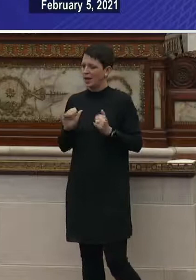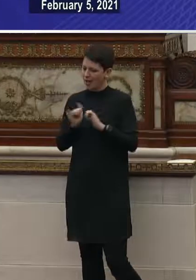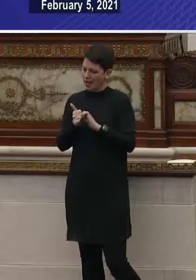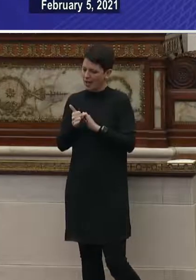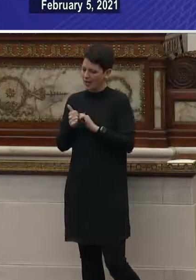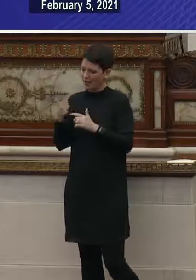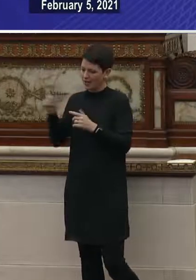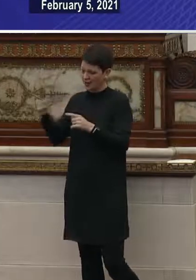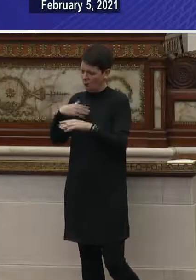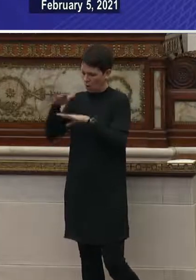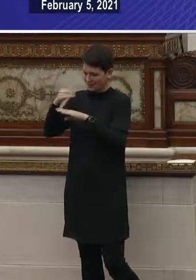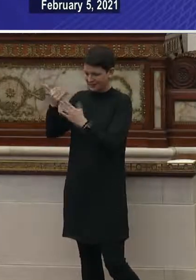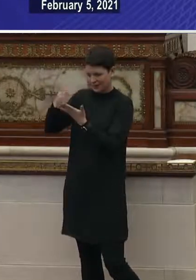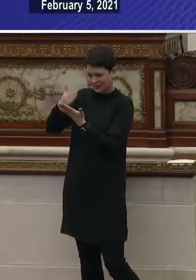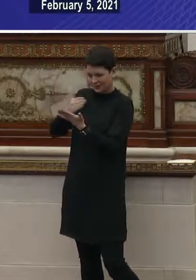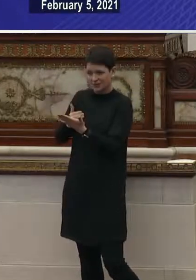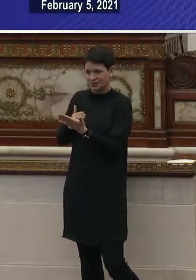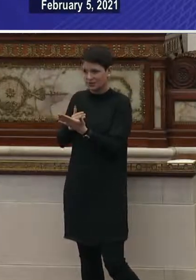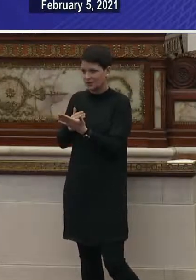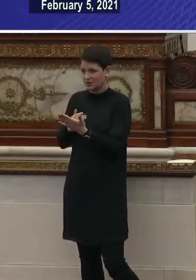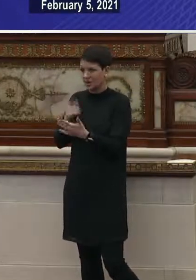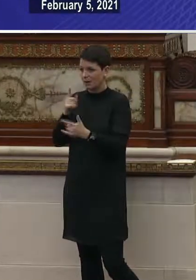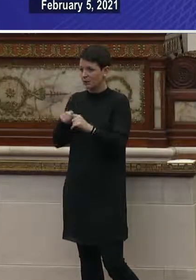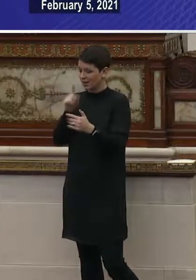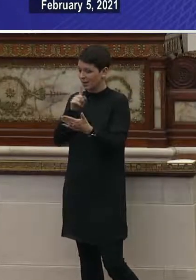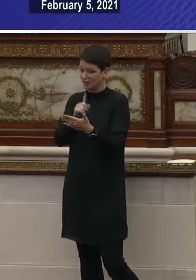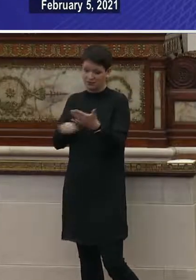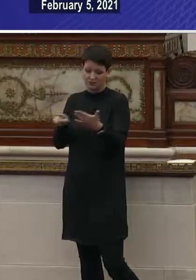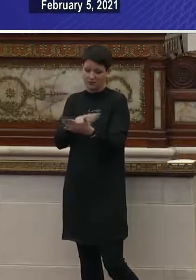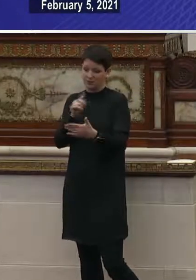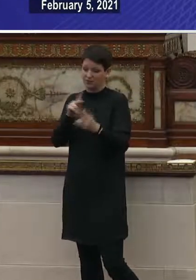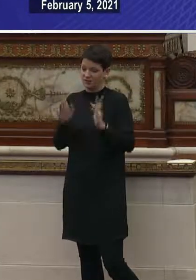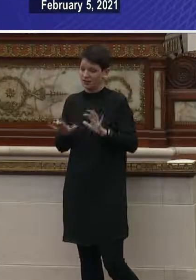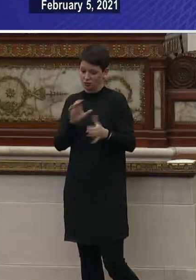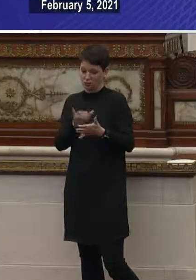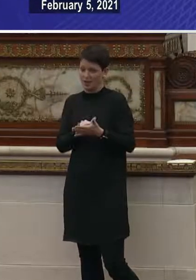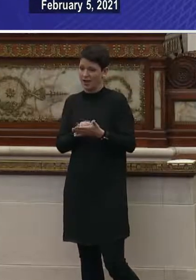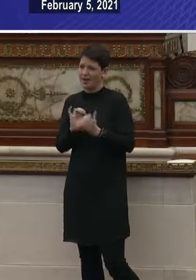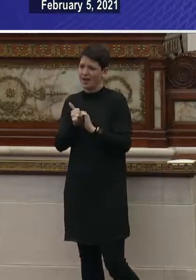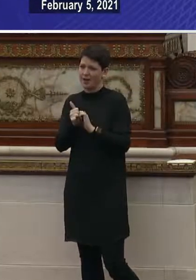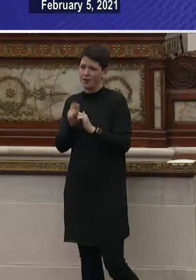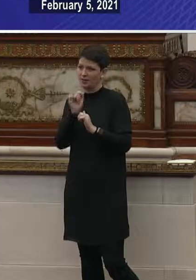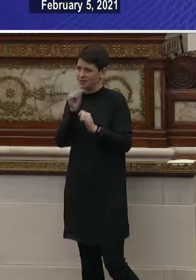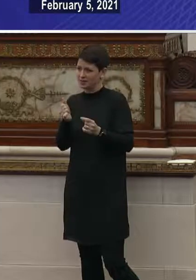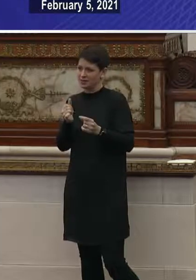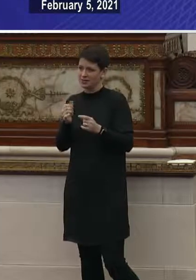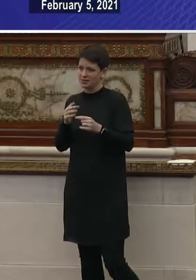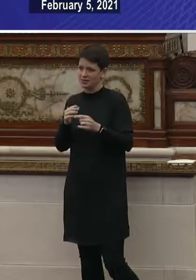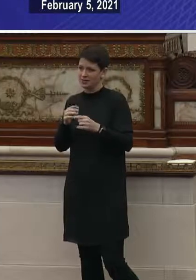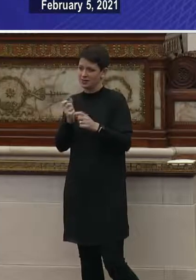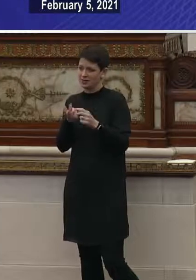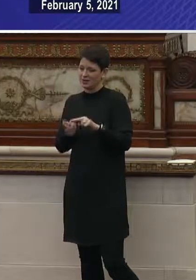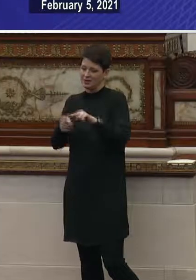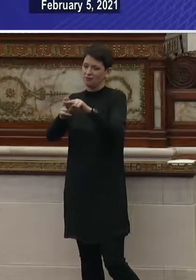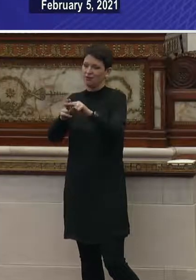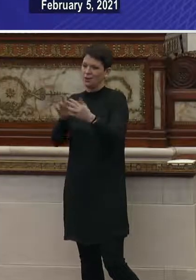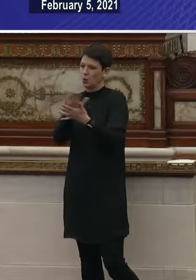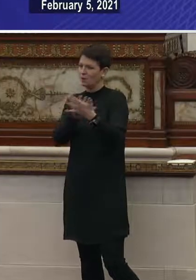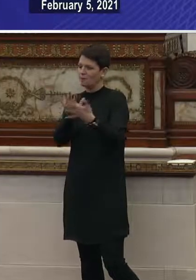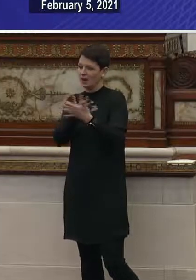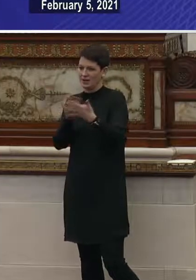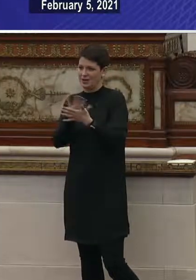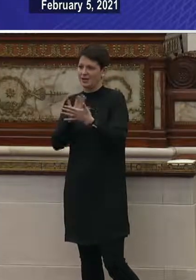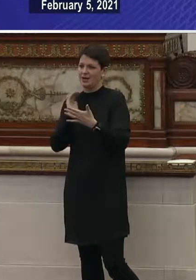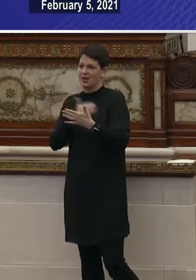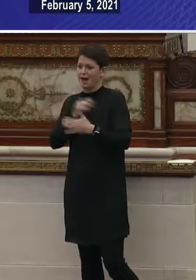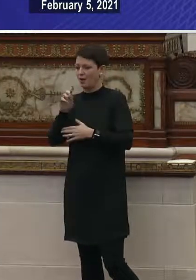him on 10 lists, and we can't fault Philadelphians for doing this, how that doesn't inflate or muddy